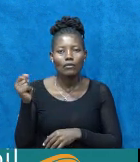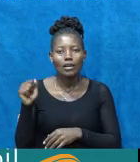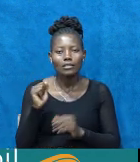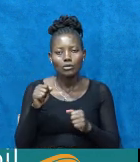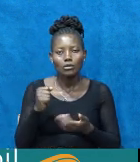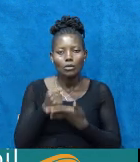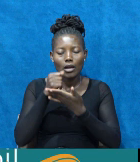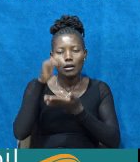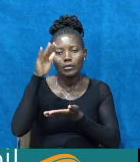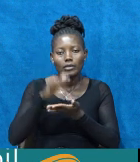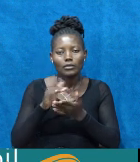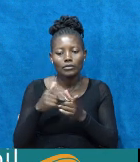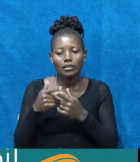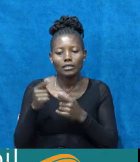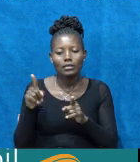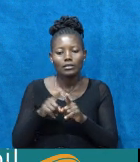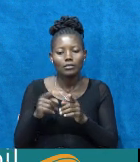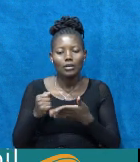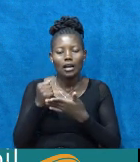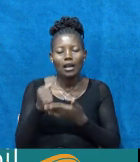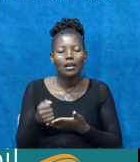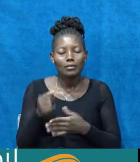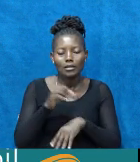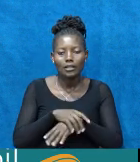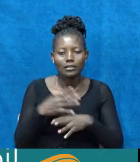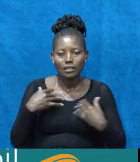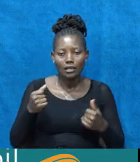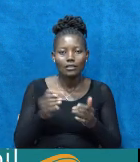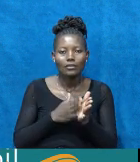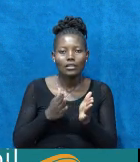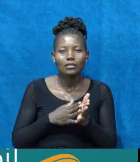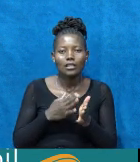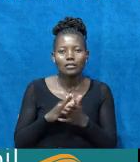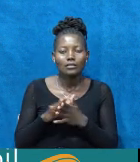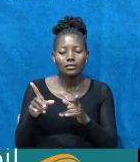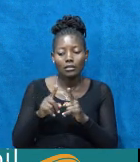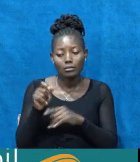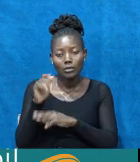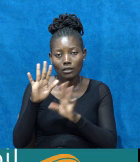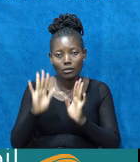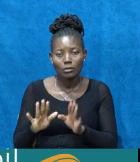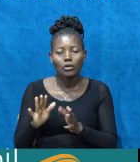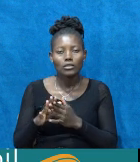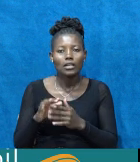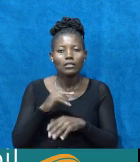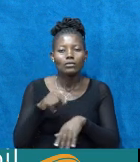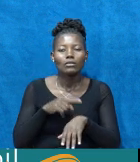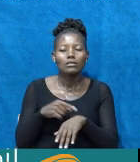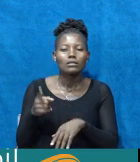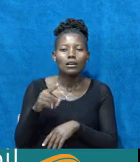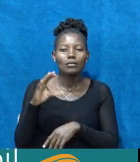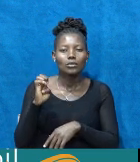you are talking about reducing inflammation in the body, good fats will be able to reduce inflammation, and this in